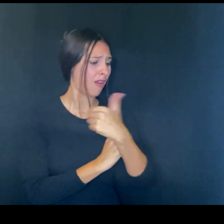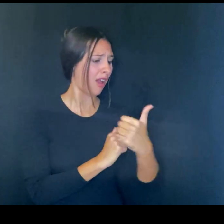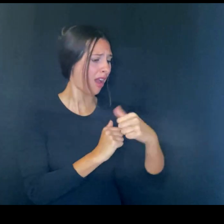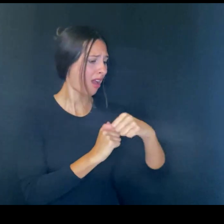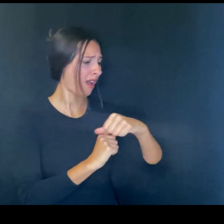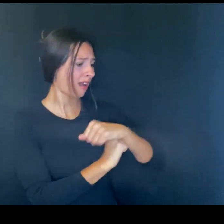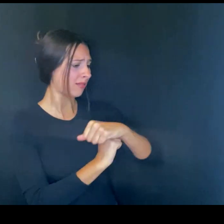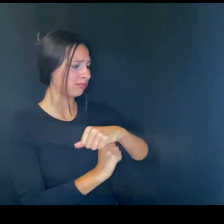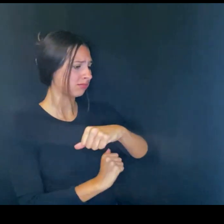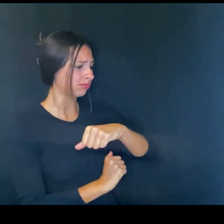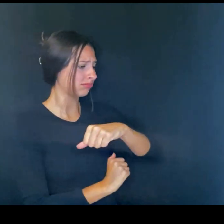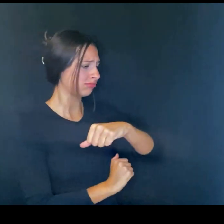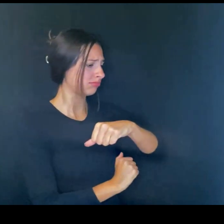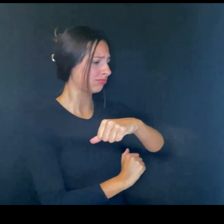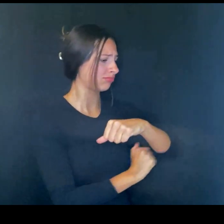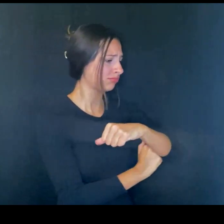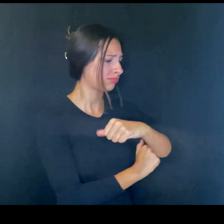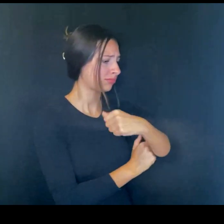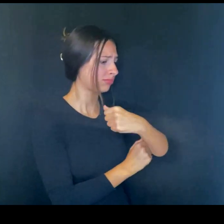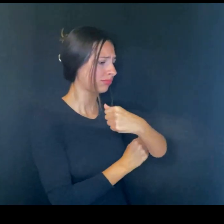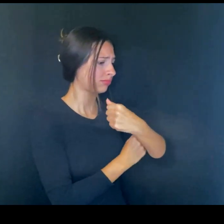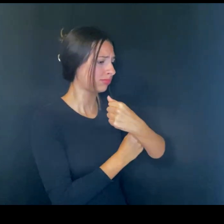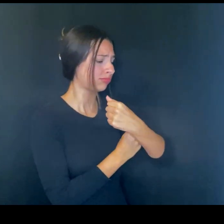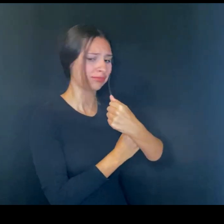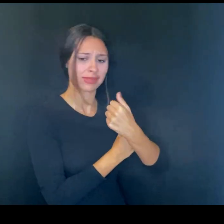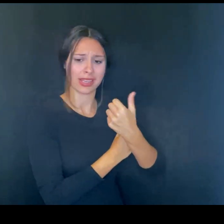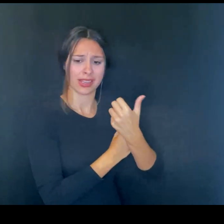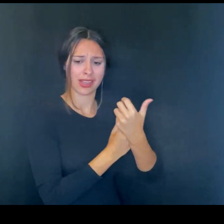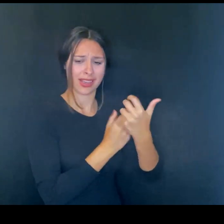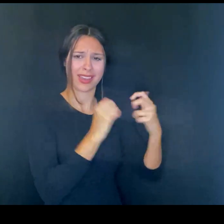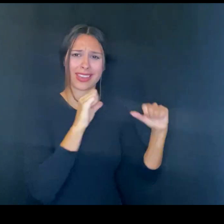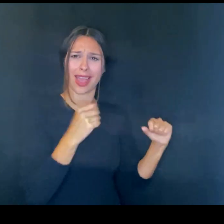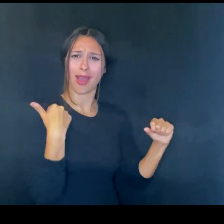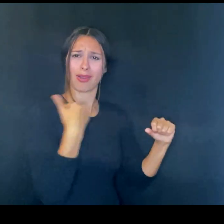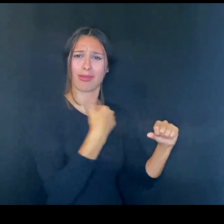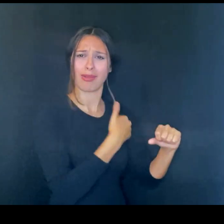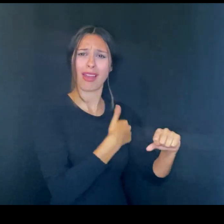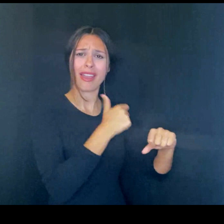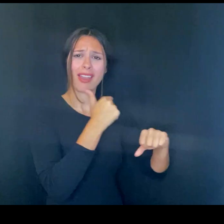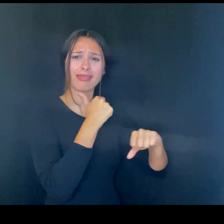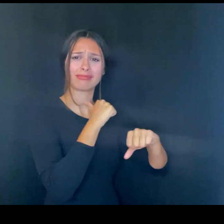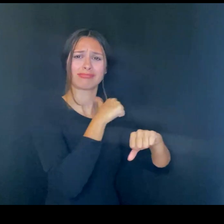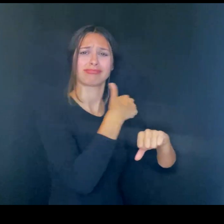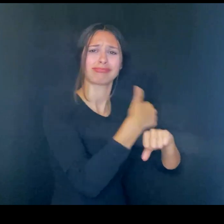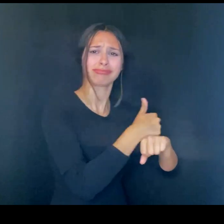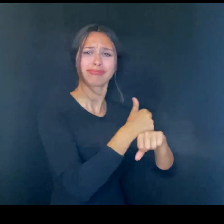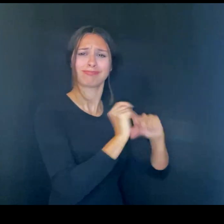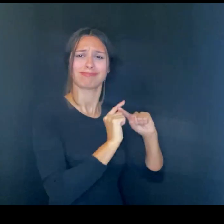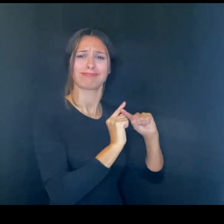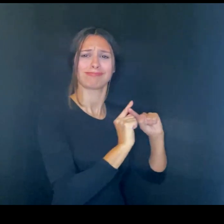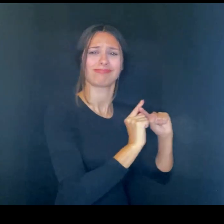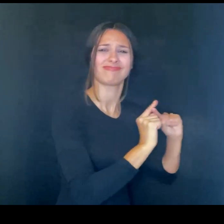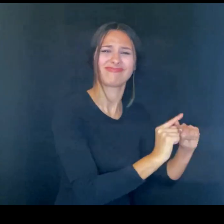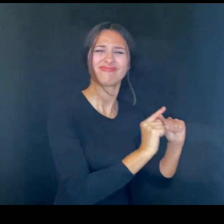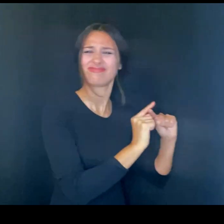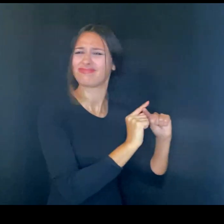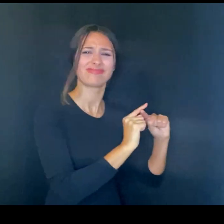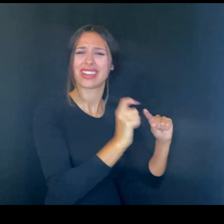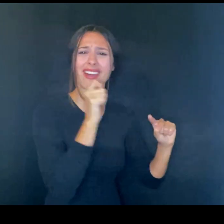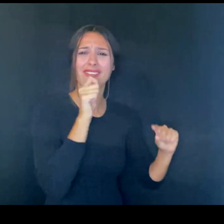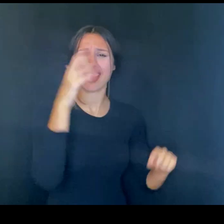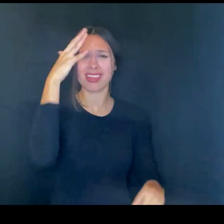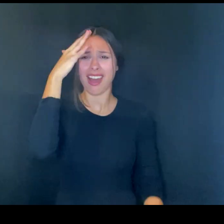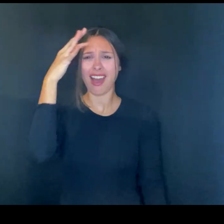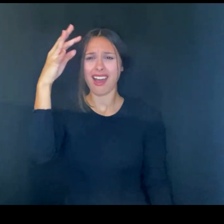No other foundation can we build upon.